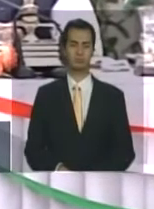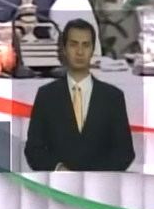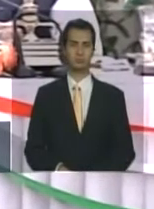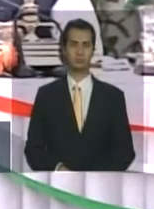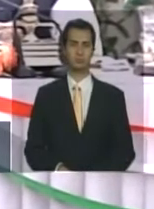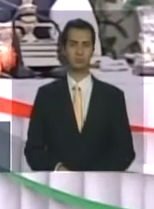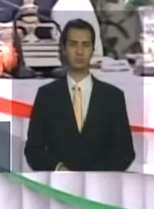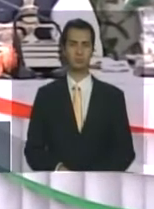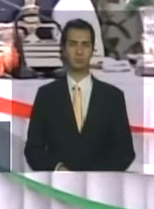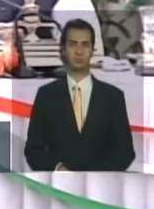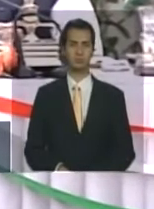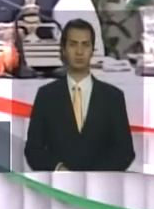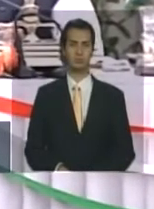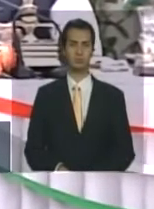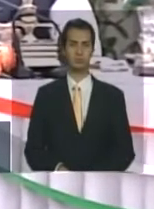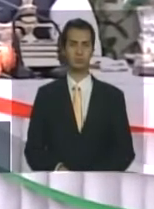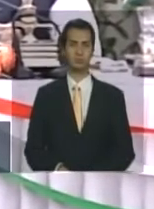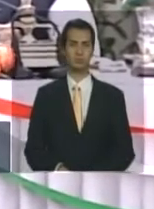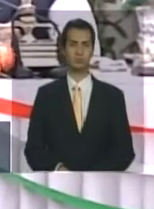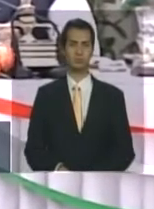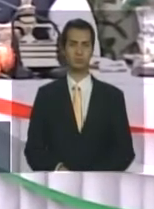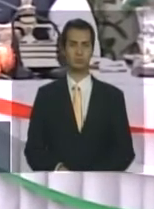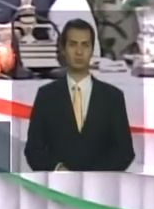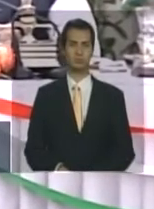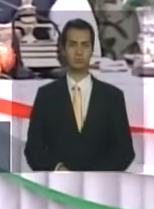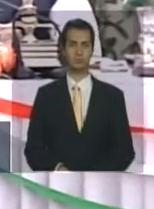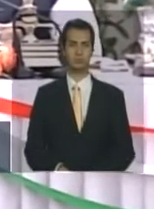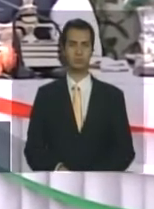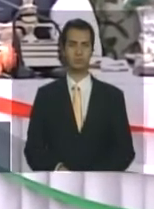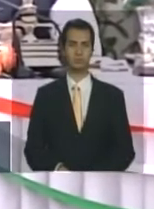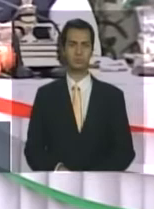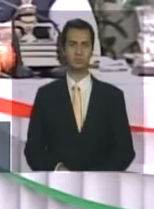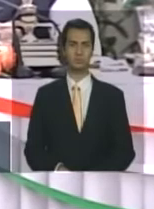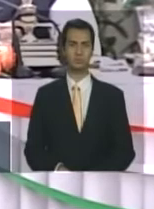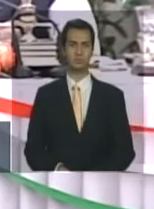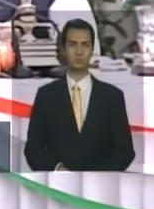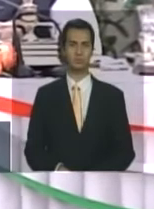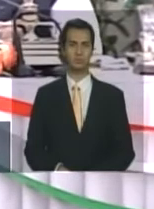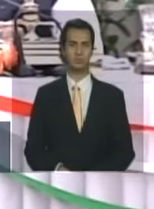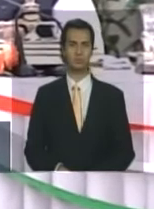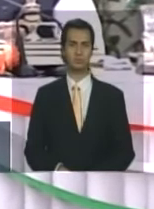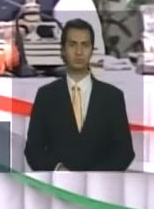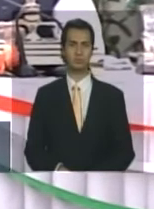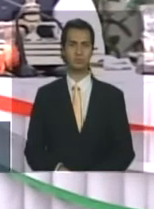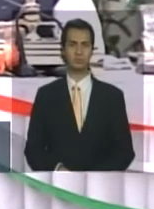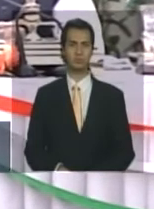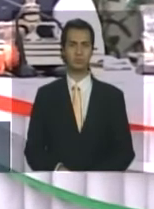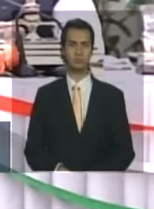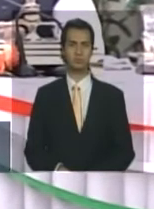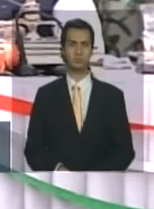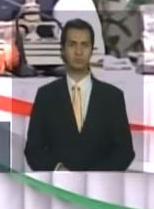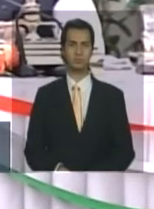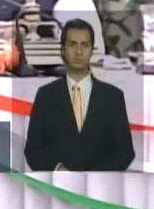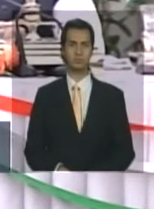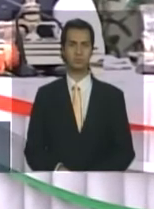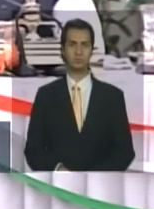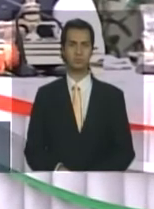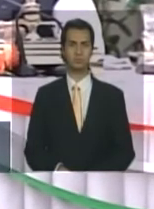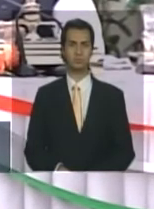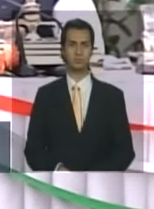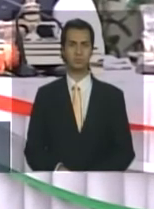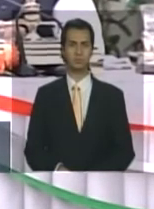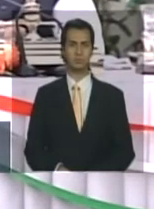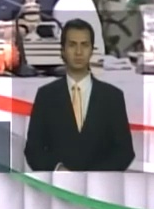an expanded Security Council, we will be in a position to provide an important contribution to the international system, one which today